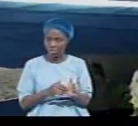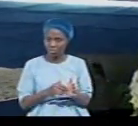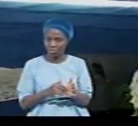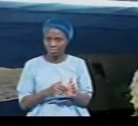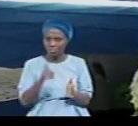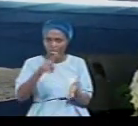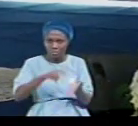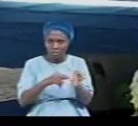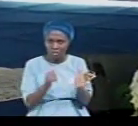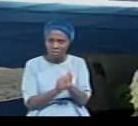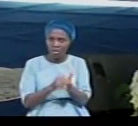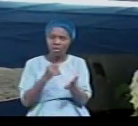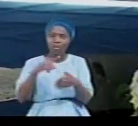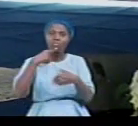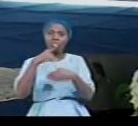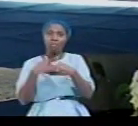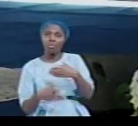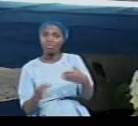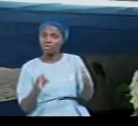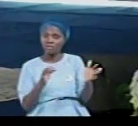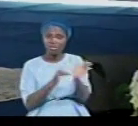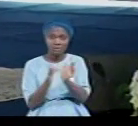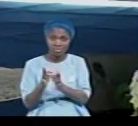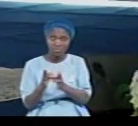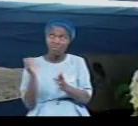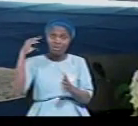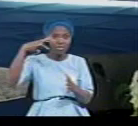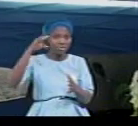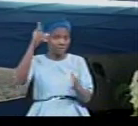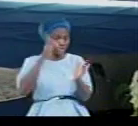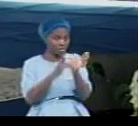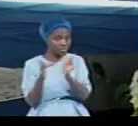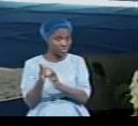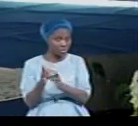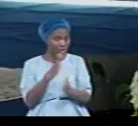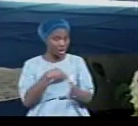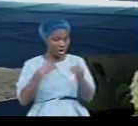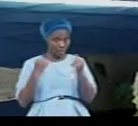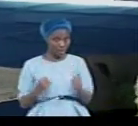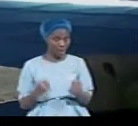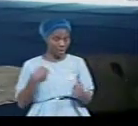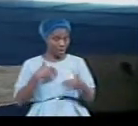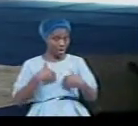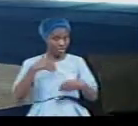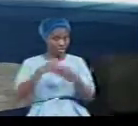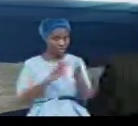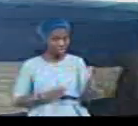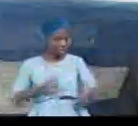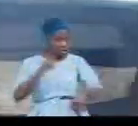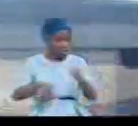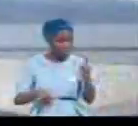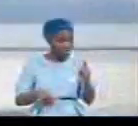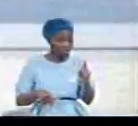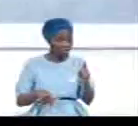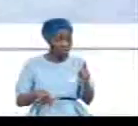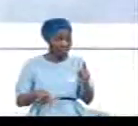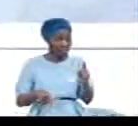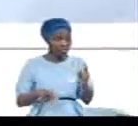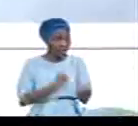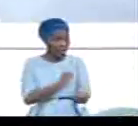the grace of Jesus and the power we have in Christ cannot